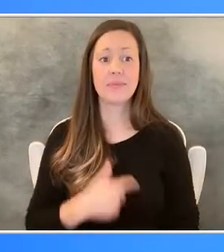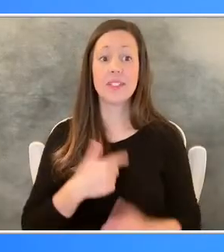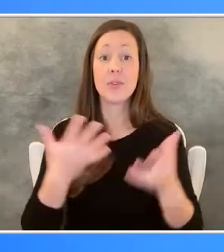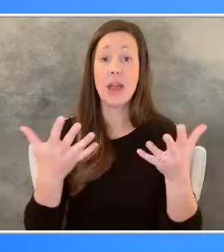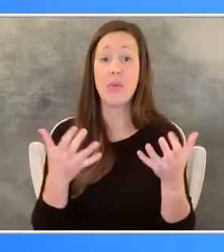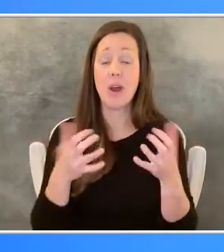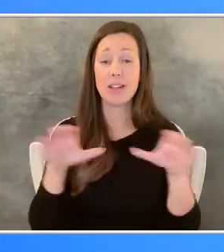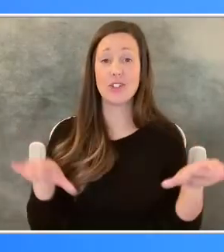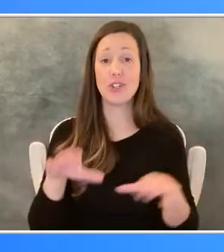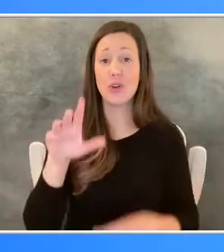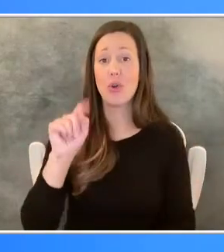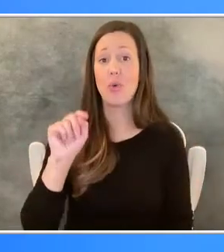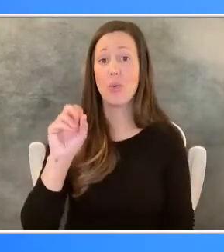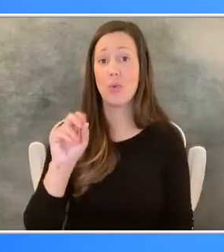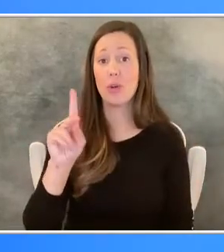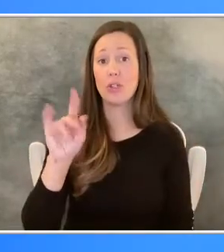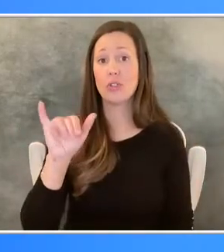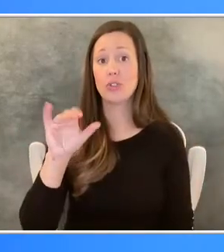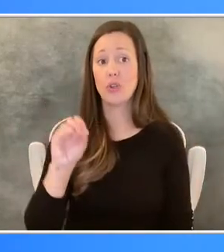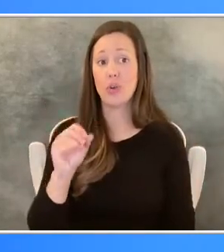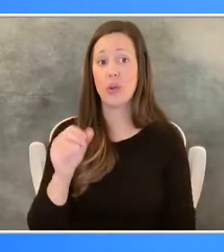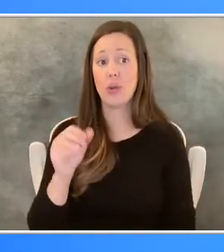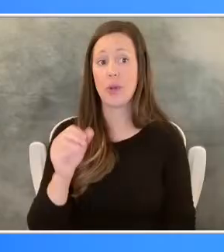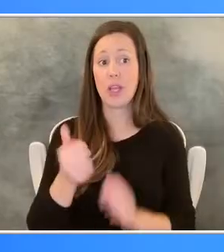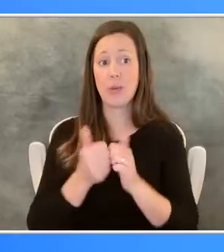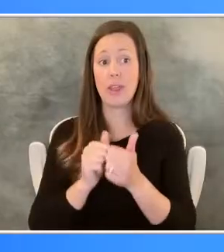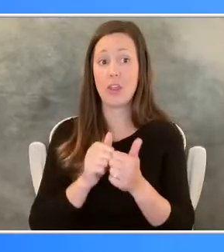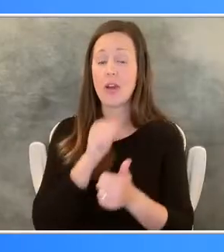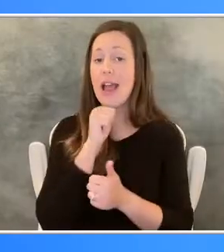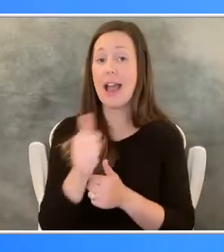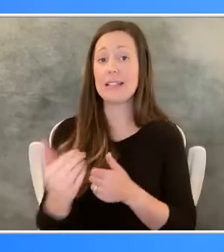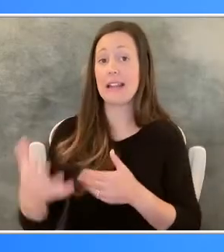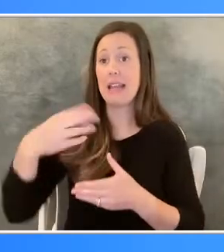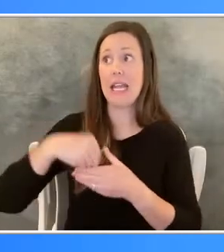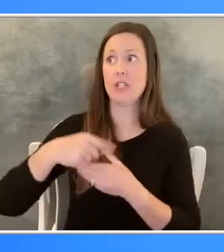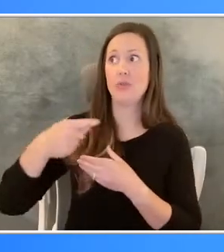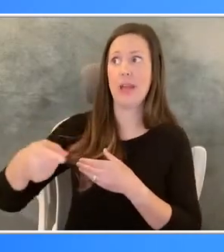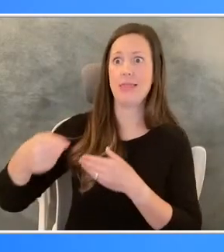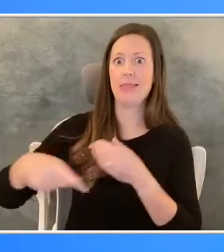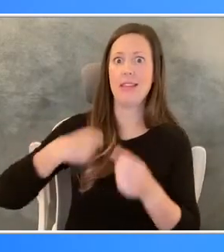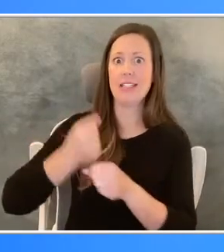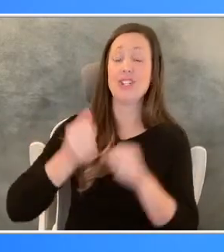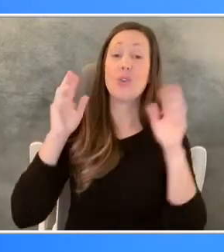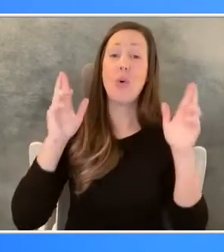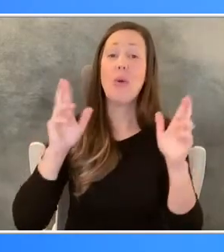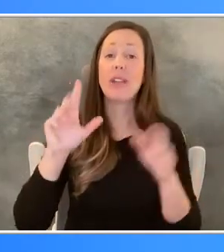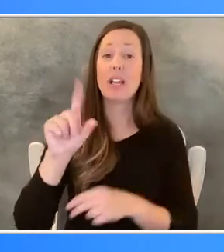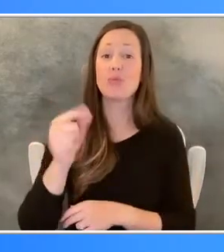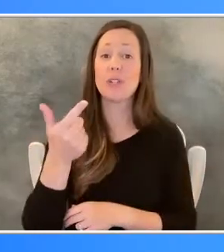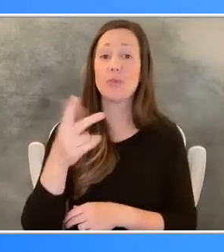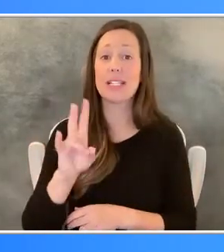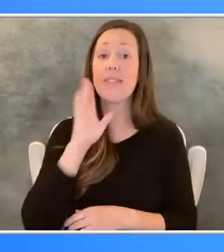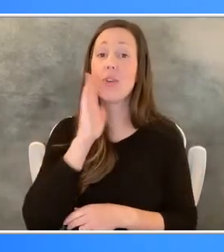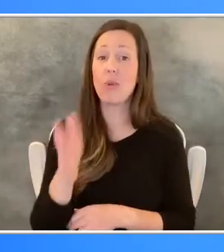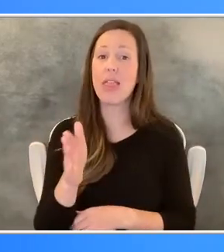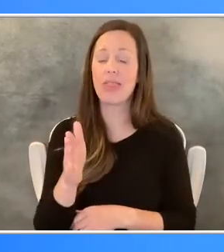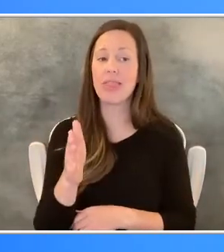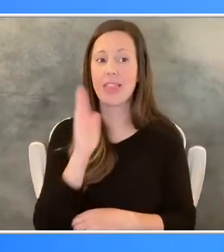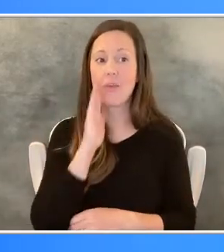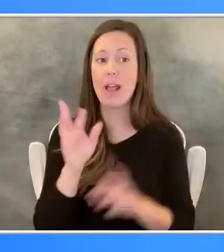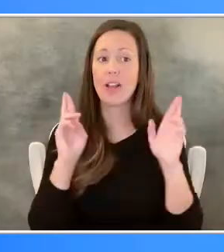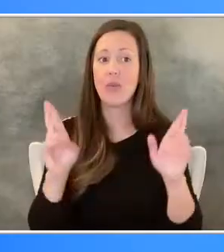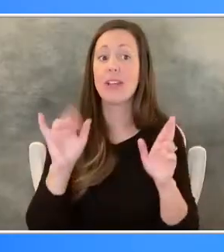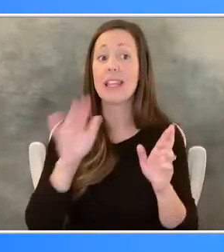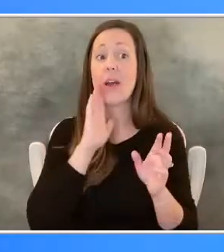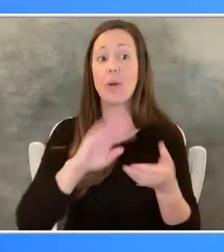I didn't get into it this coming spring, so I'm hoping 2027 it'll be Tokyo Marathon, and that will be my number 6 in the